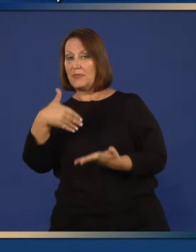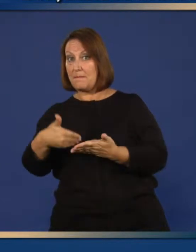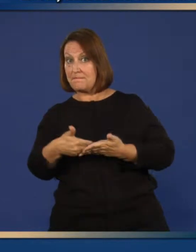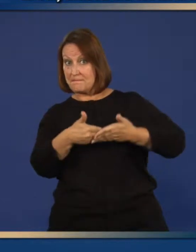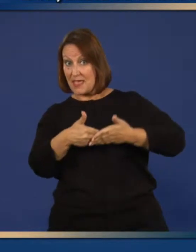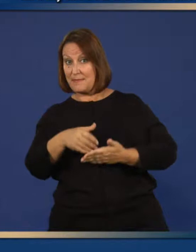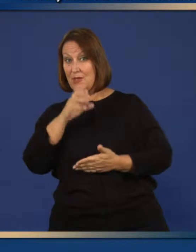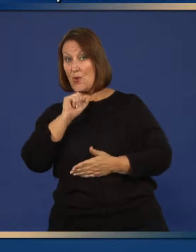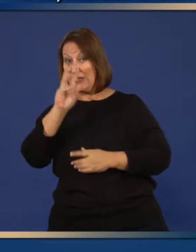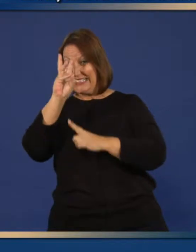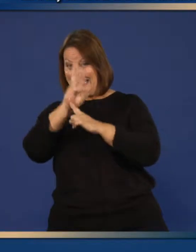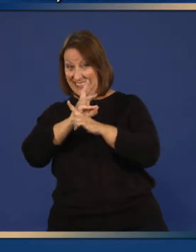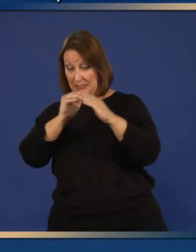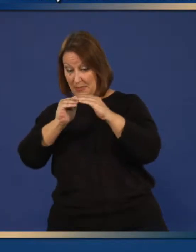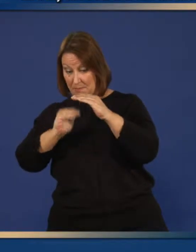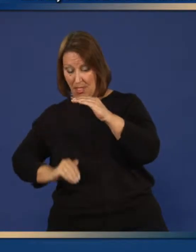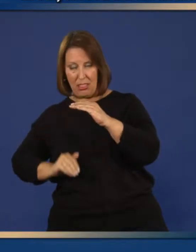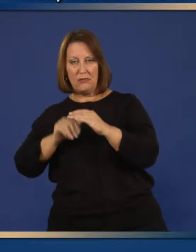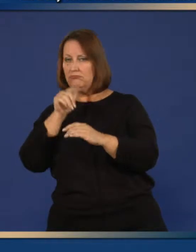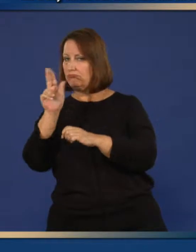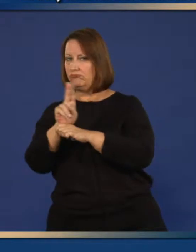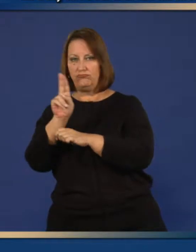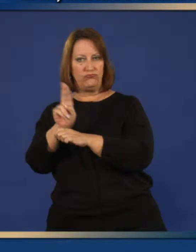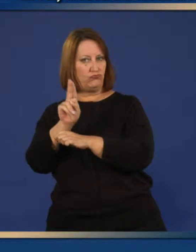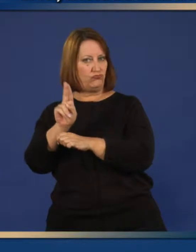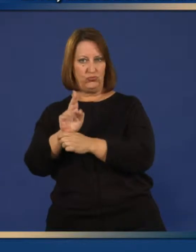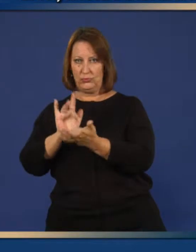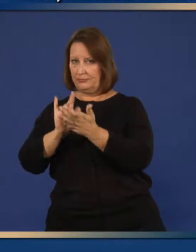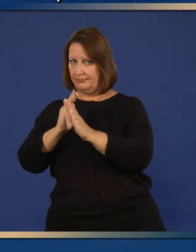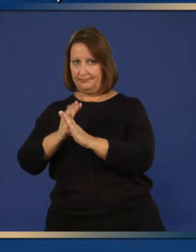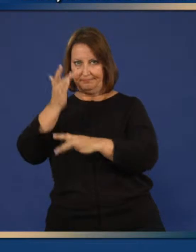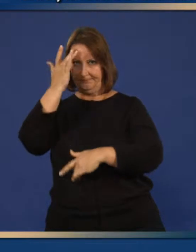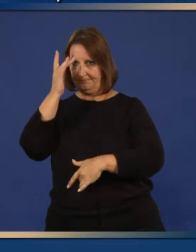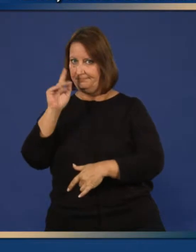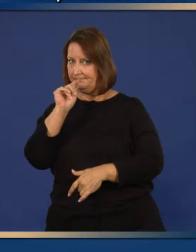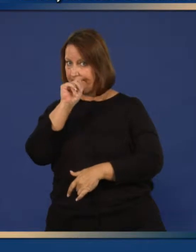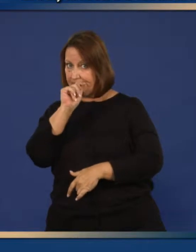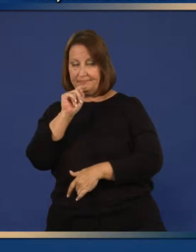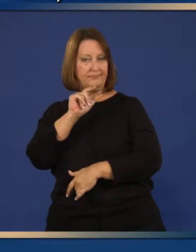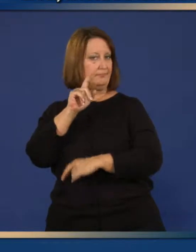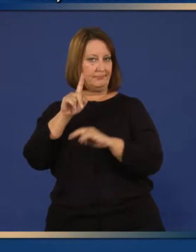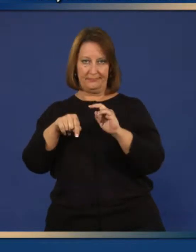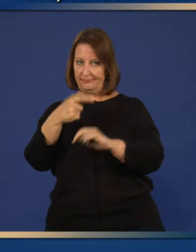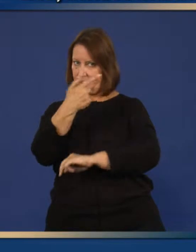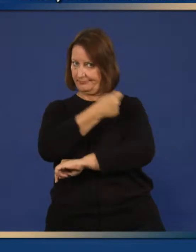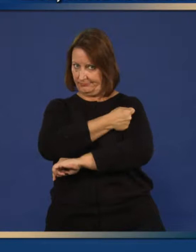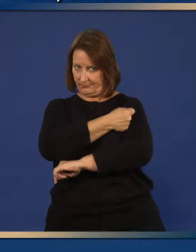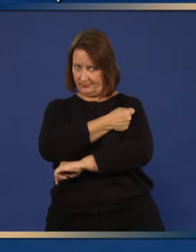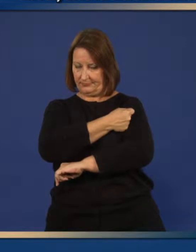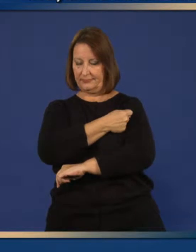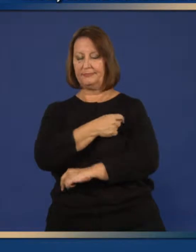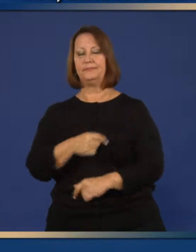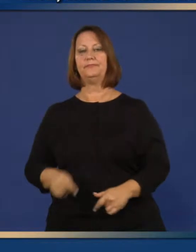Children younger than 6 months should not get either influenza vaccine.